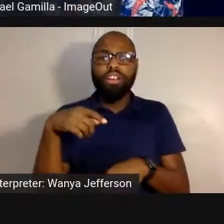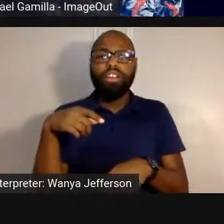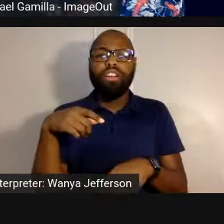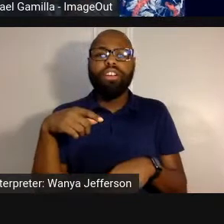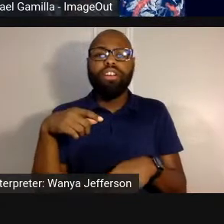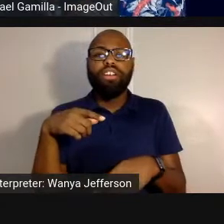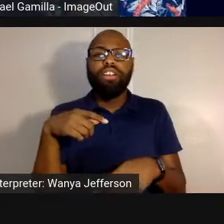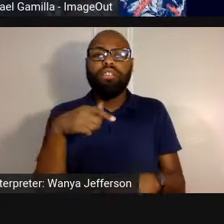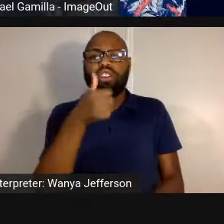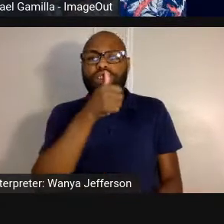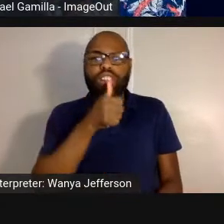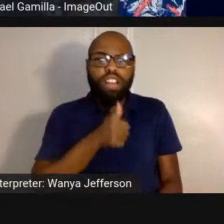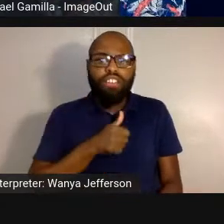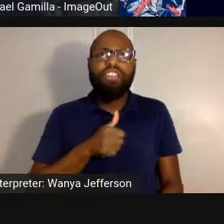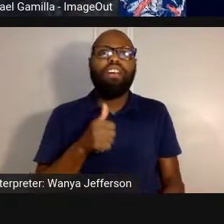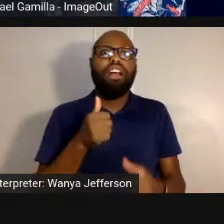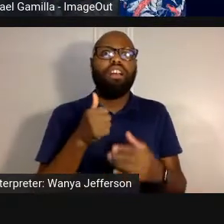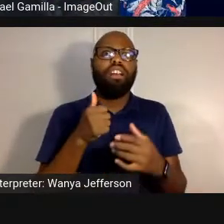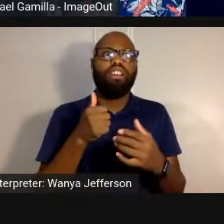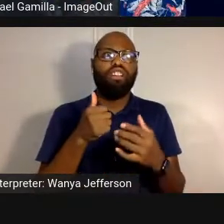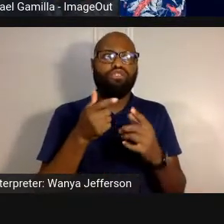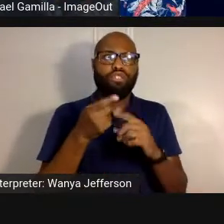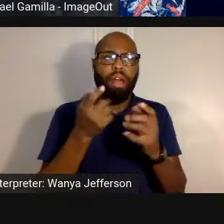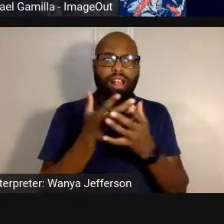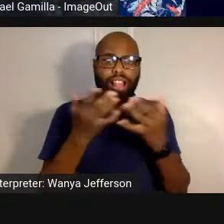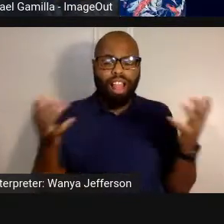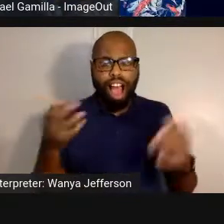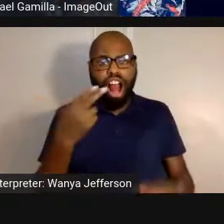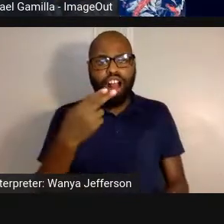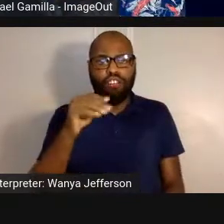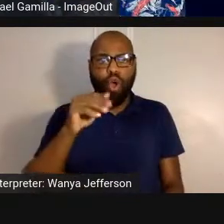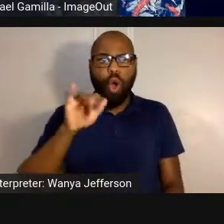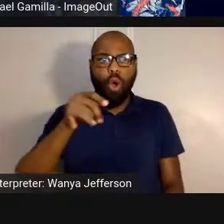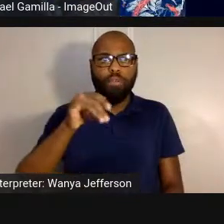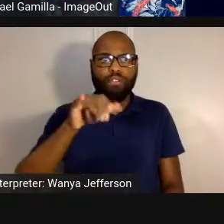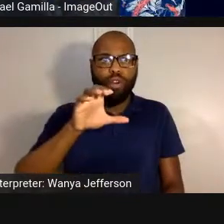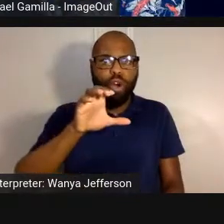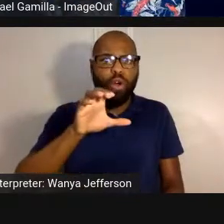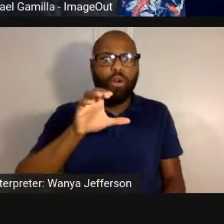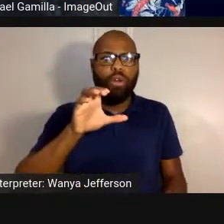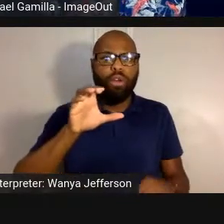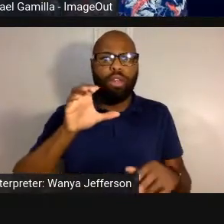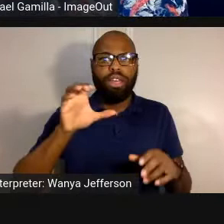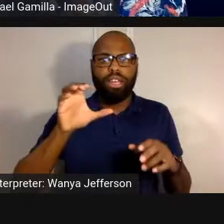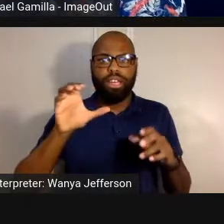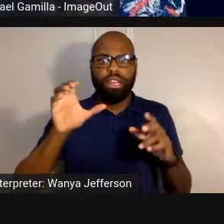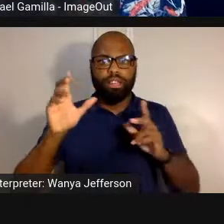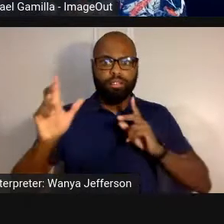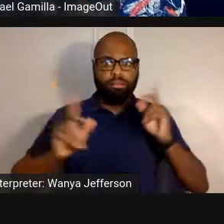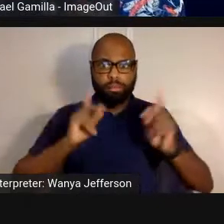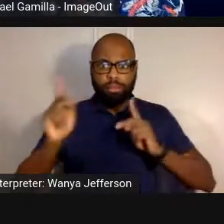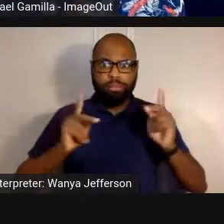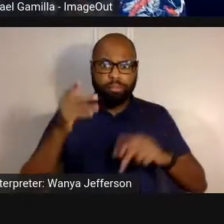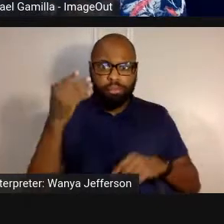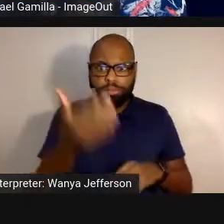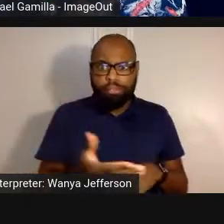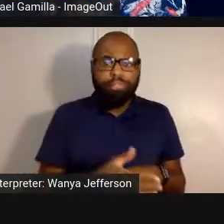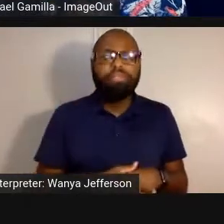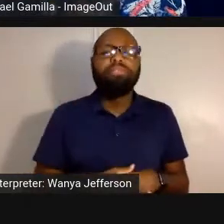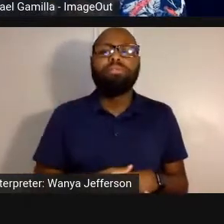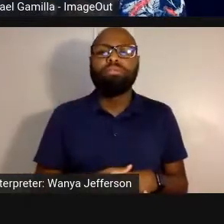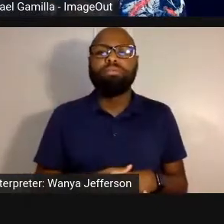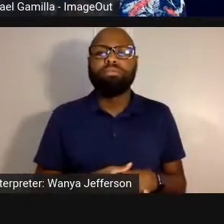a lot of homophobic and I'm sorry, I'm a bit confused. But I mean, you are right when you are